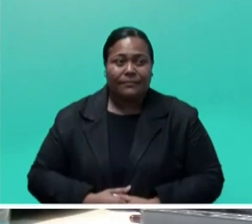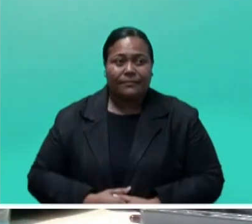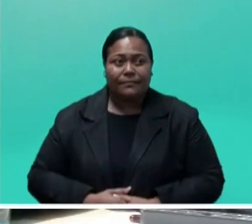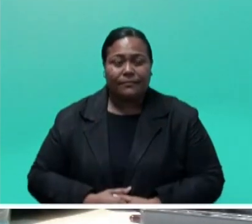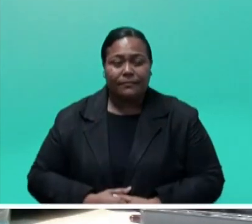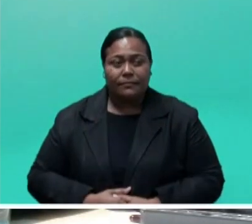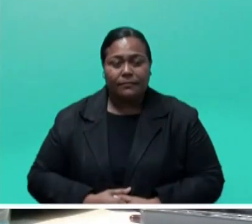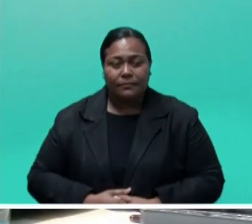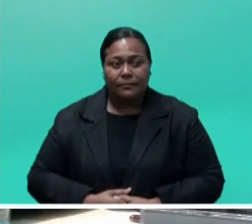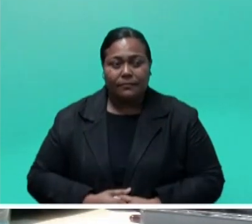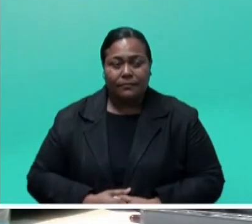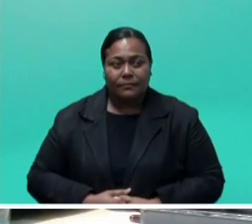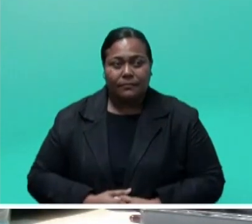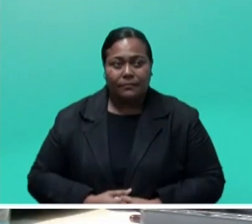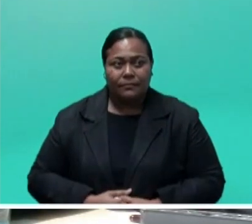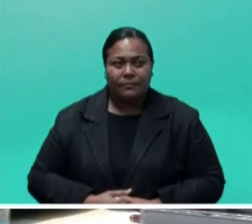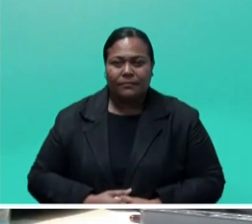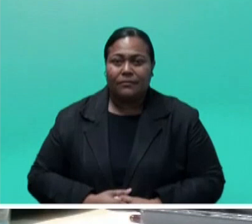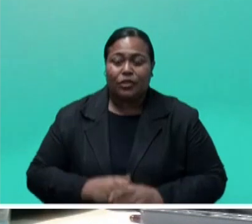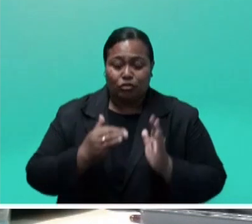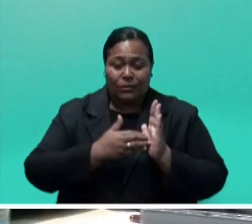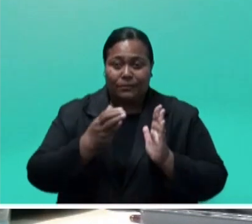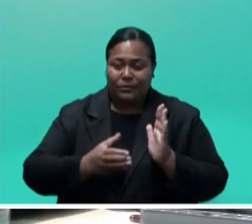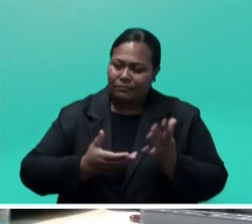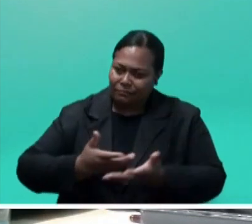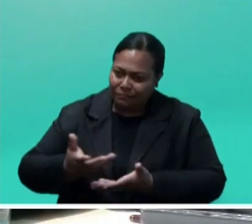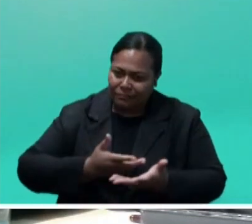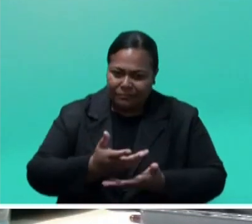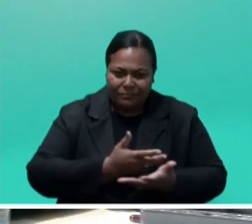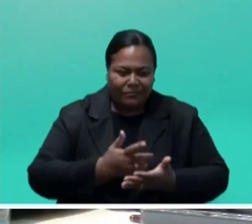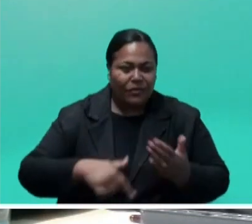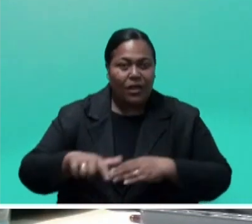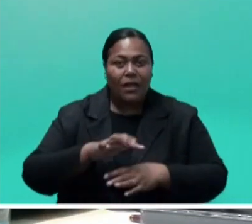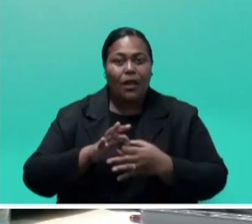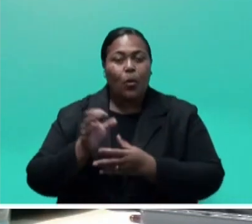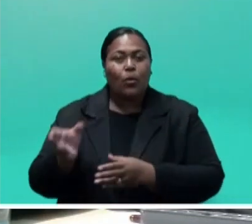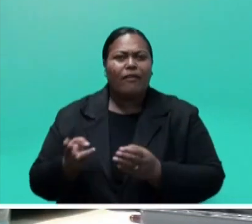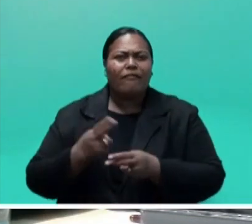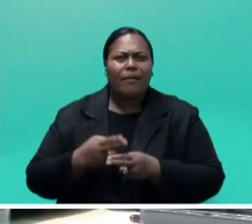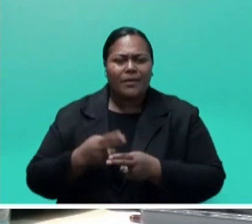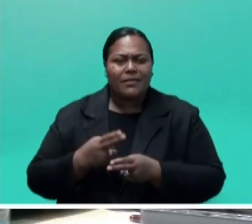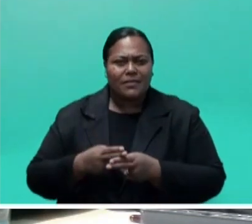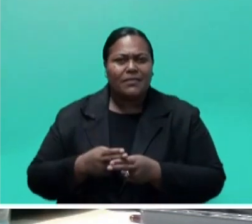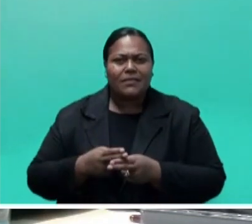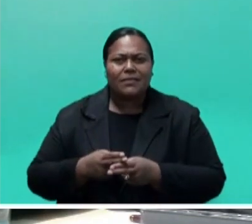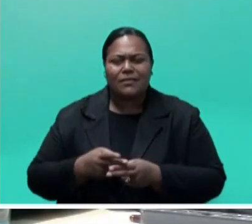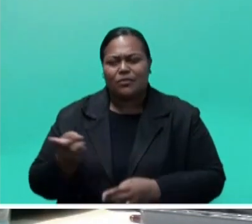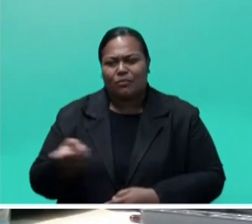been the consultant with the landowners and cane farmers regarding these lease renewals for mutual benefit of both